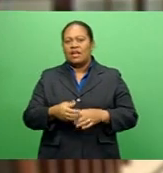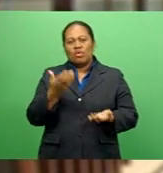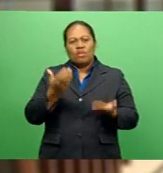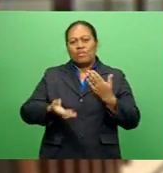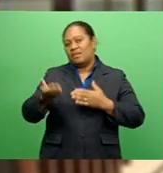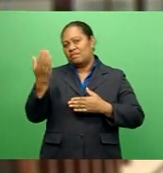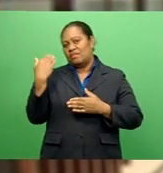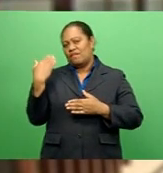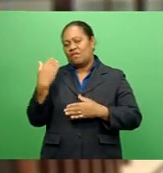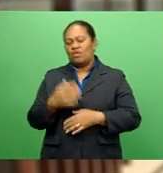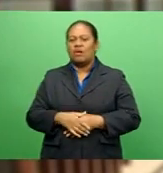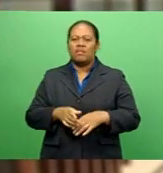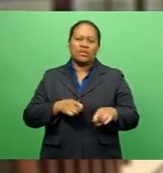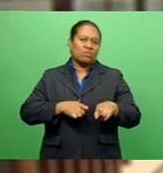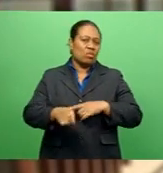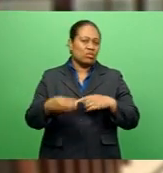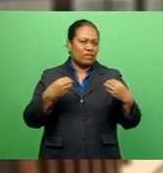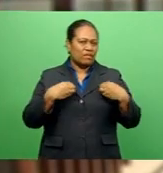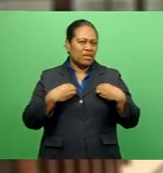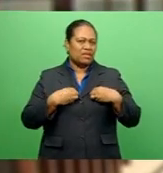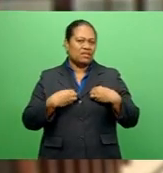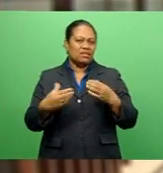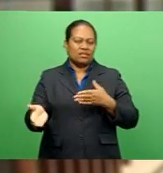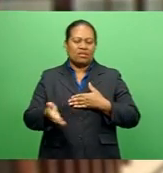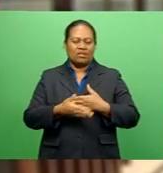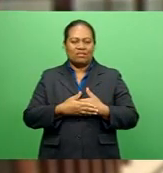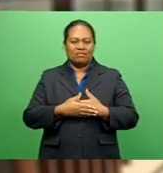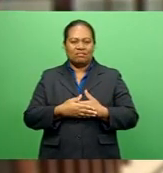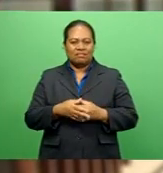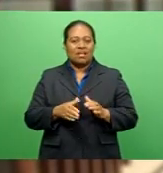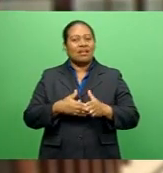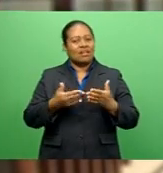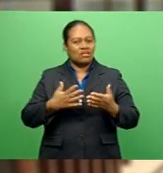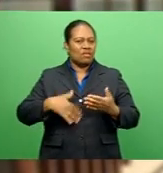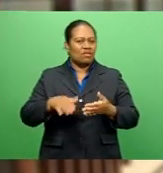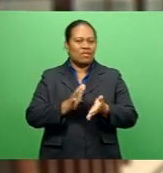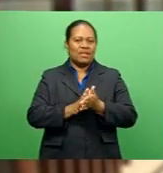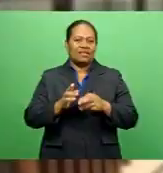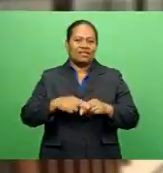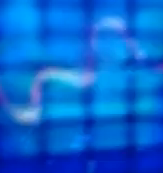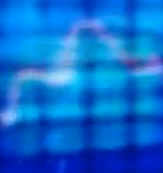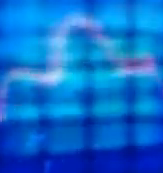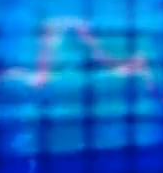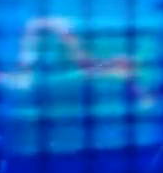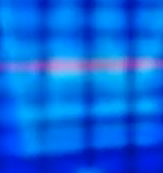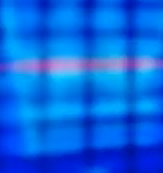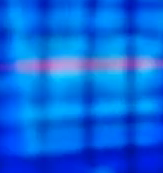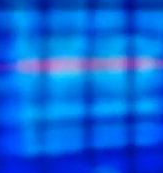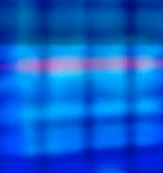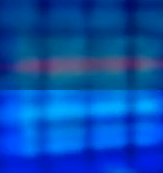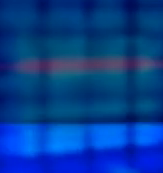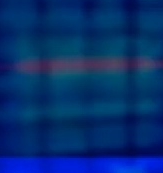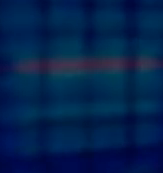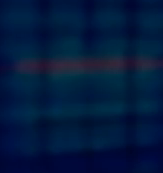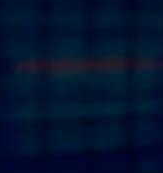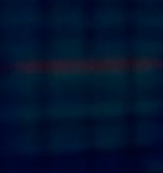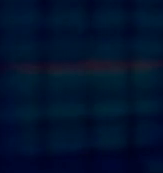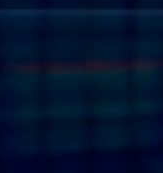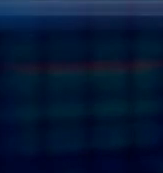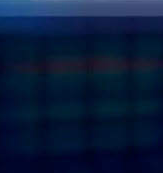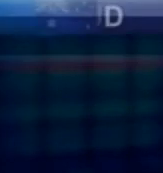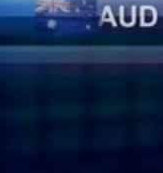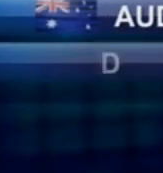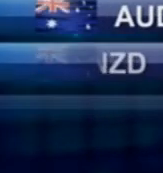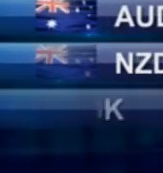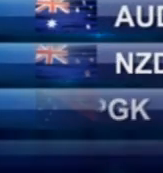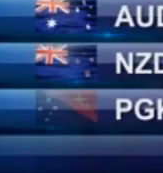many businesses still closed. That's all for now from HFC Bank, Vinaka. Here, the local exchange rates are set